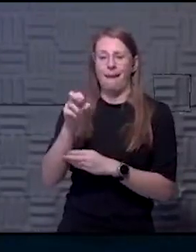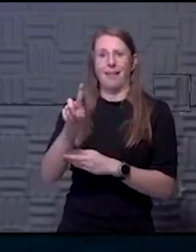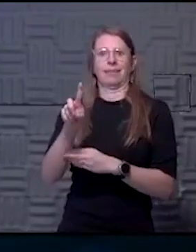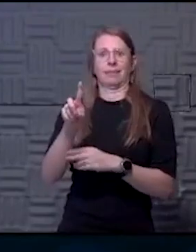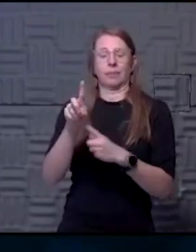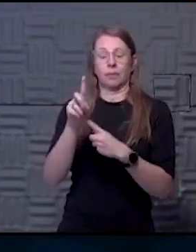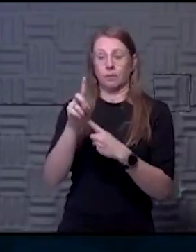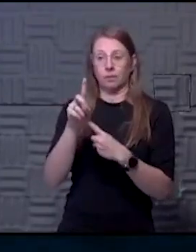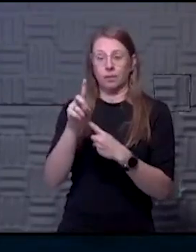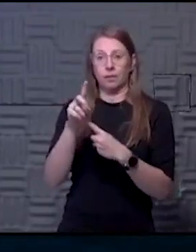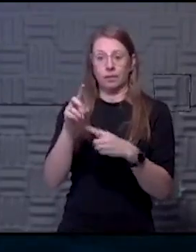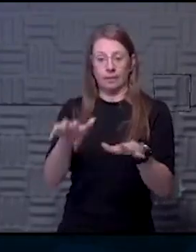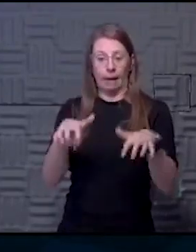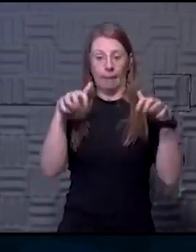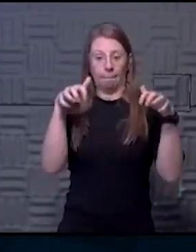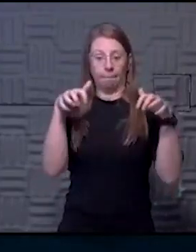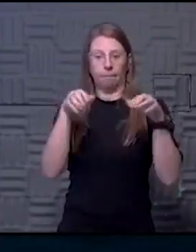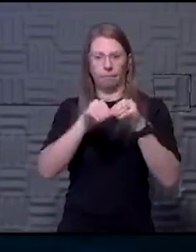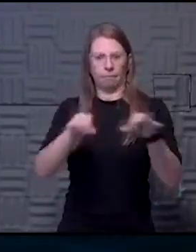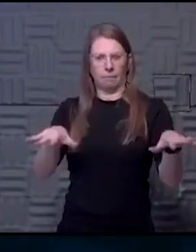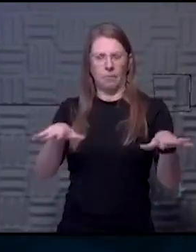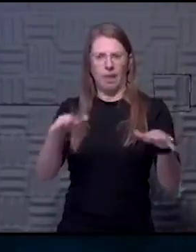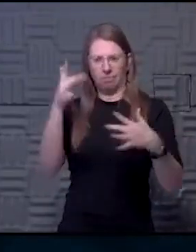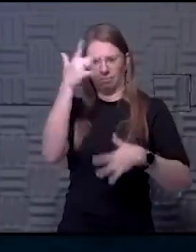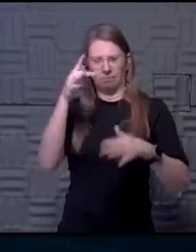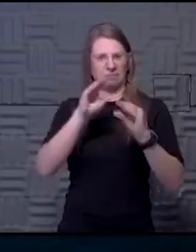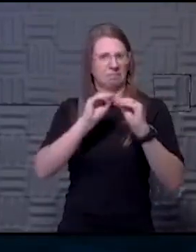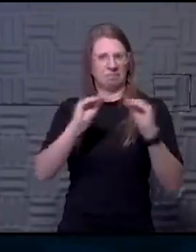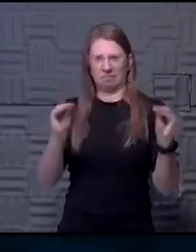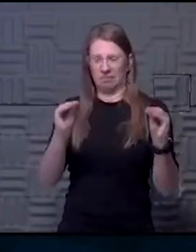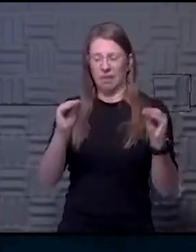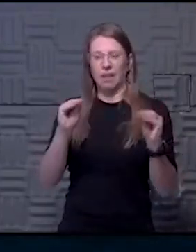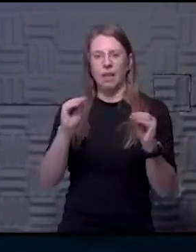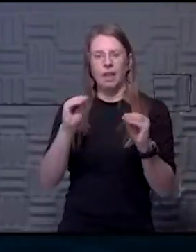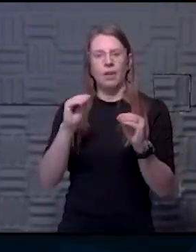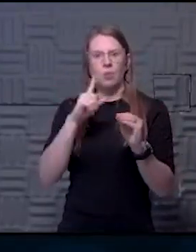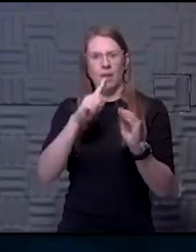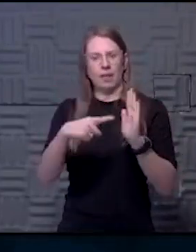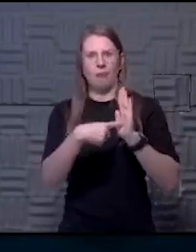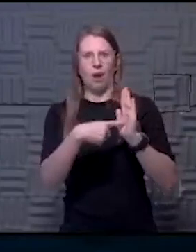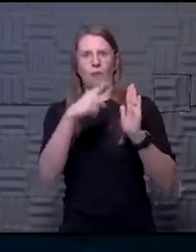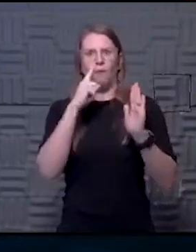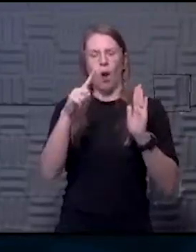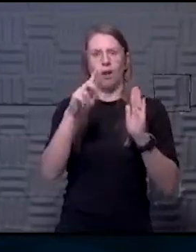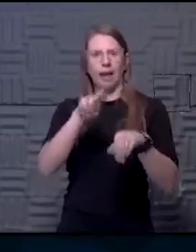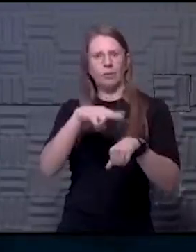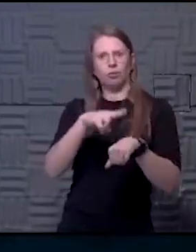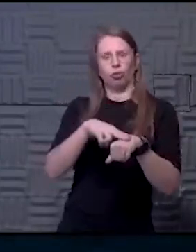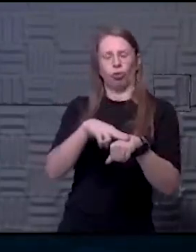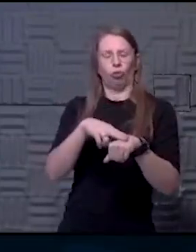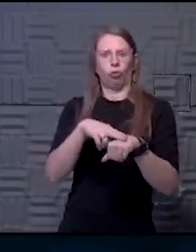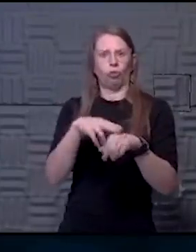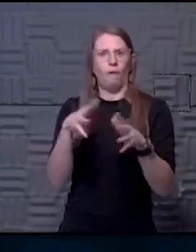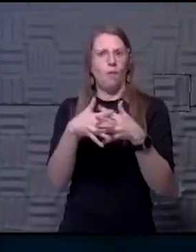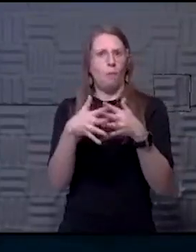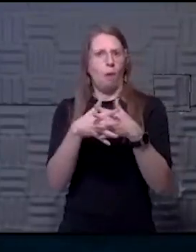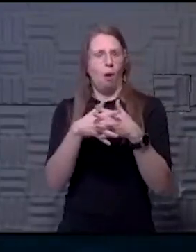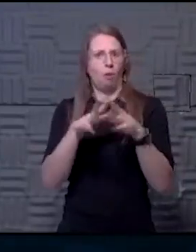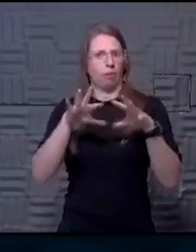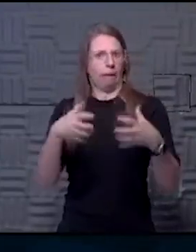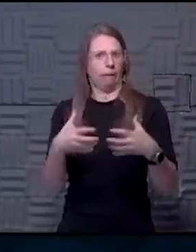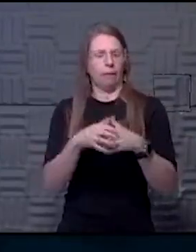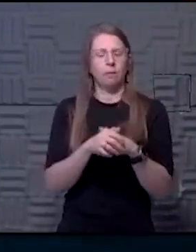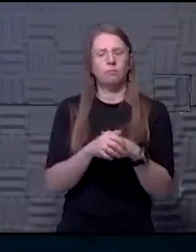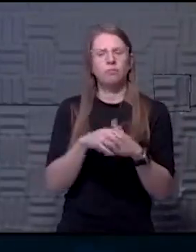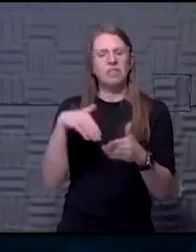be an outbreak, and set the model for really all the National Football League. What do you see as happening in the next phase